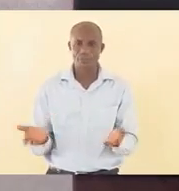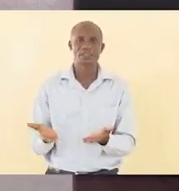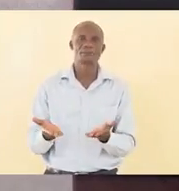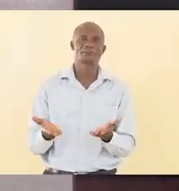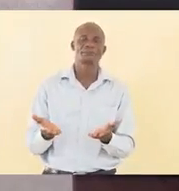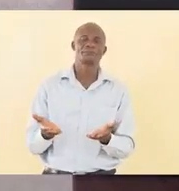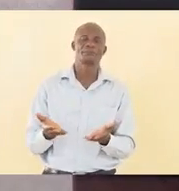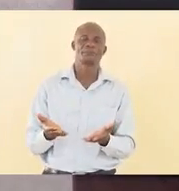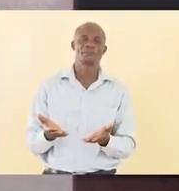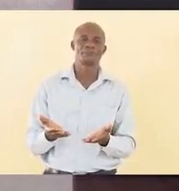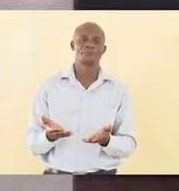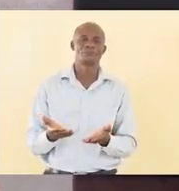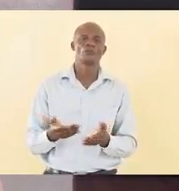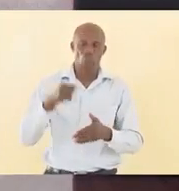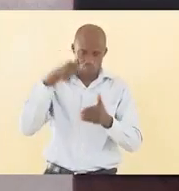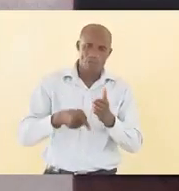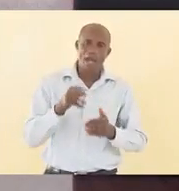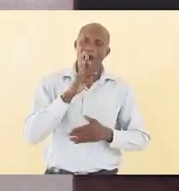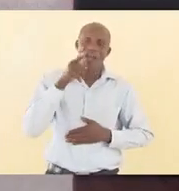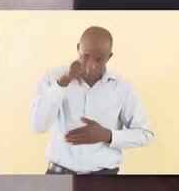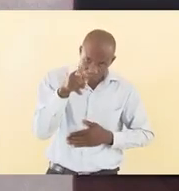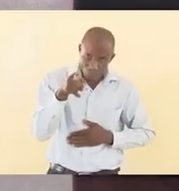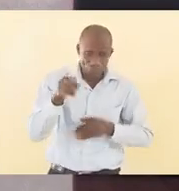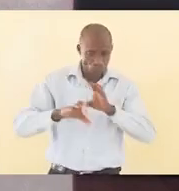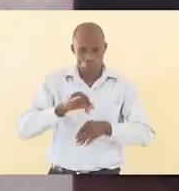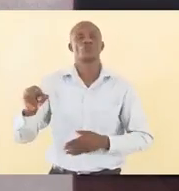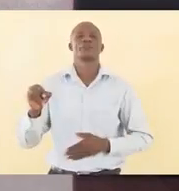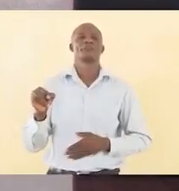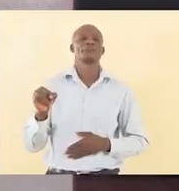Mrs. Mwachukwu is a Eucharistic minister. What are you doing?